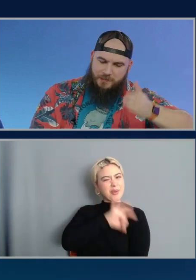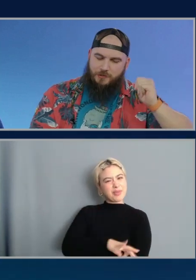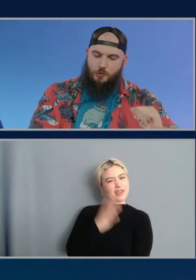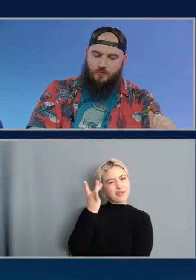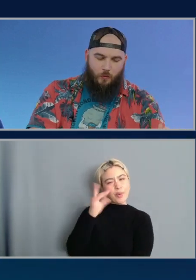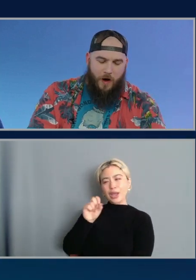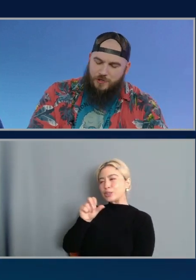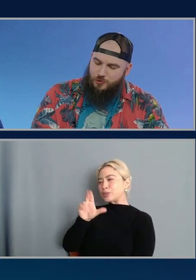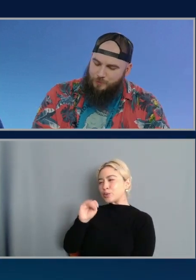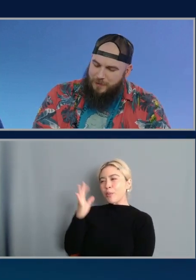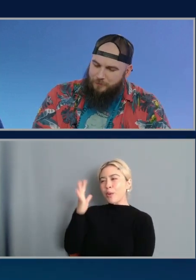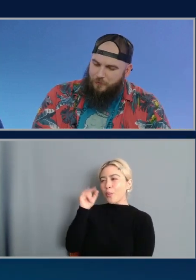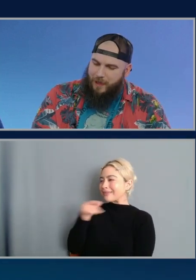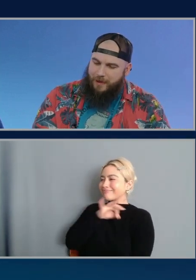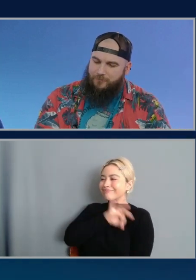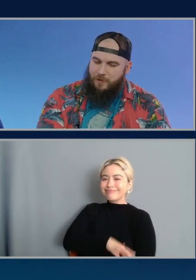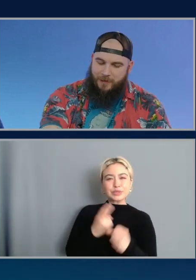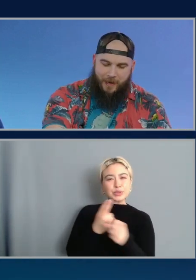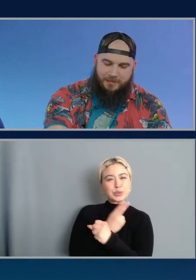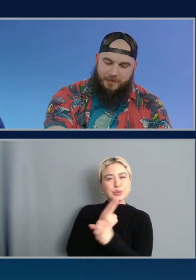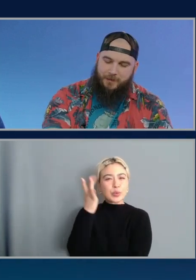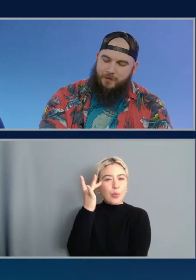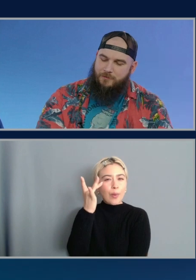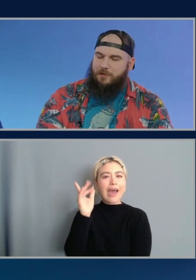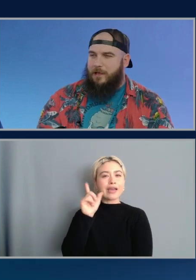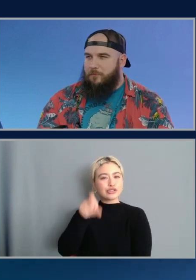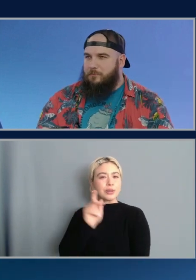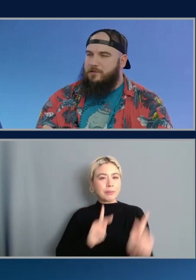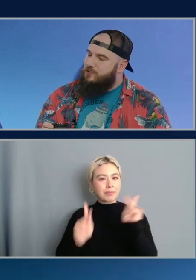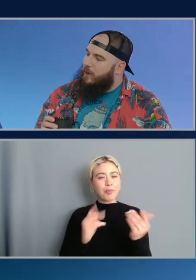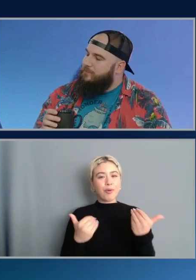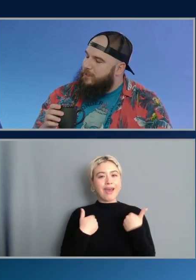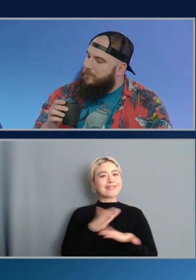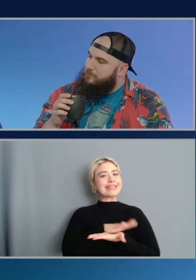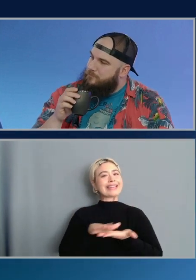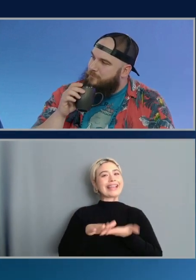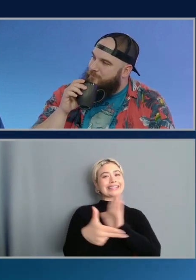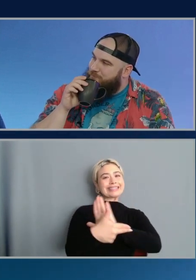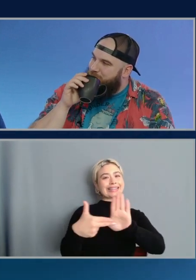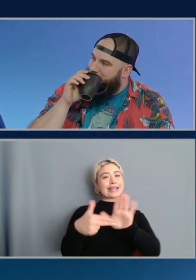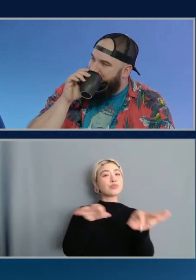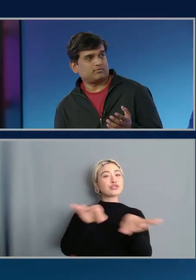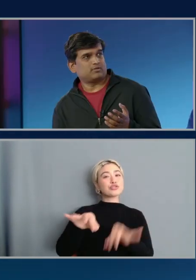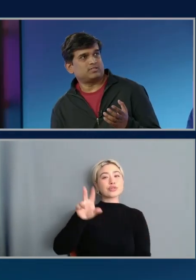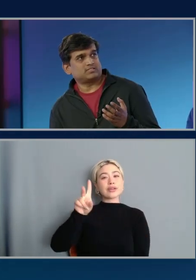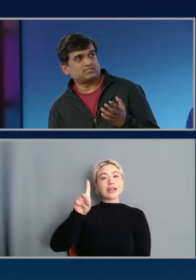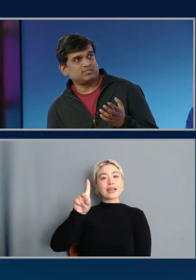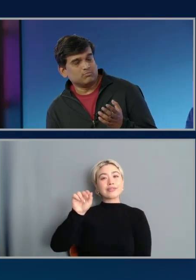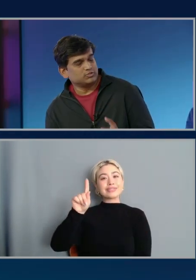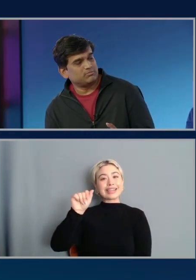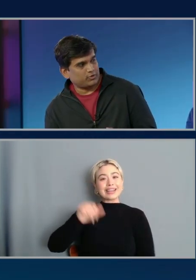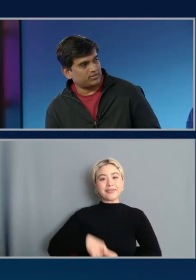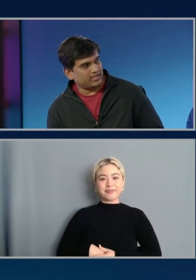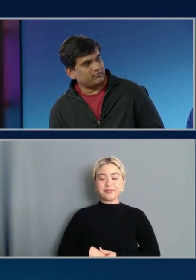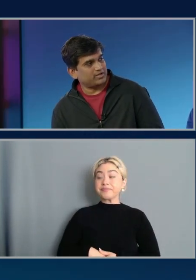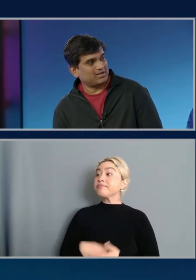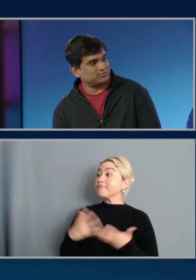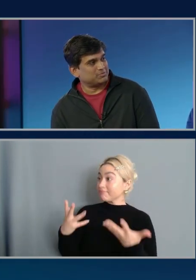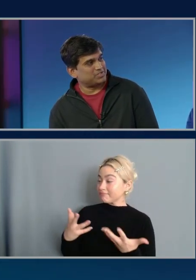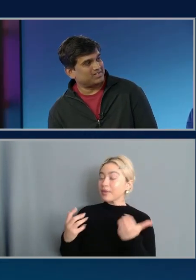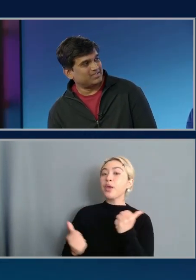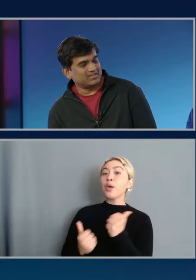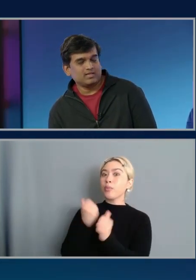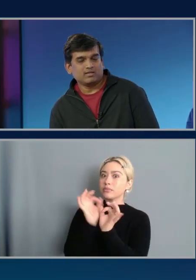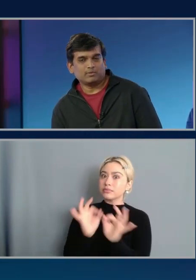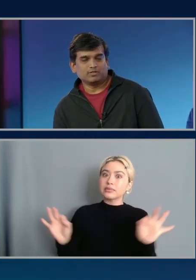why is this useful? Why should people have nicely, not labeled, but described data? That's the most important thing when it comes